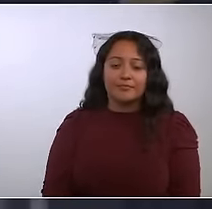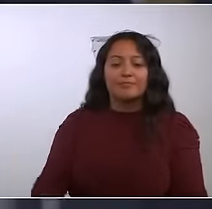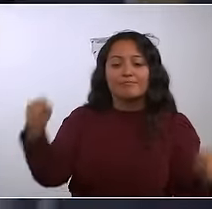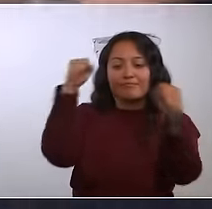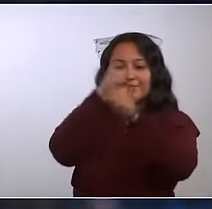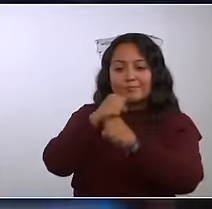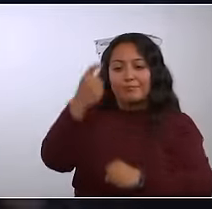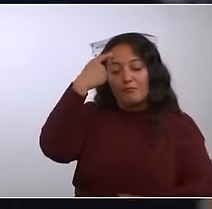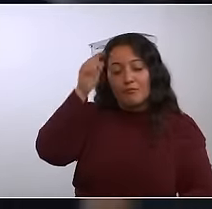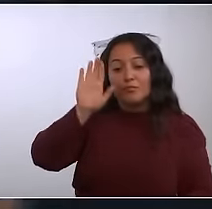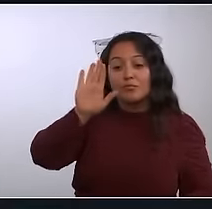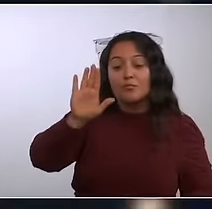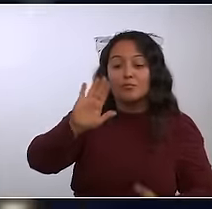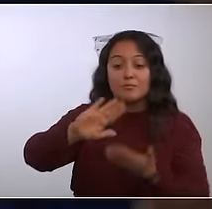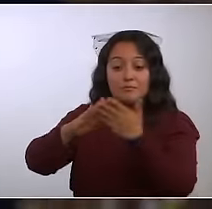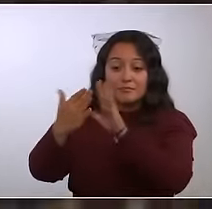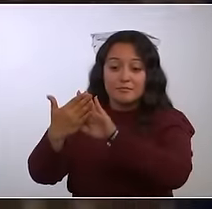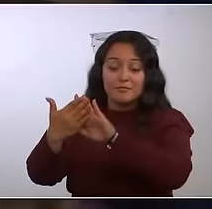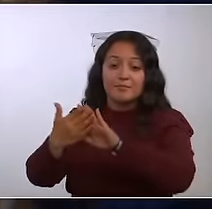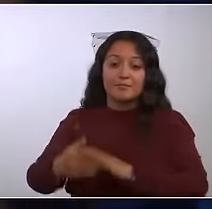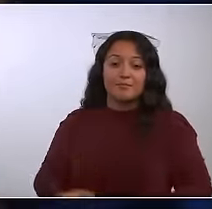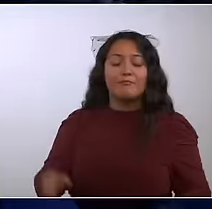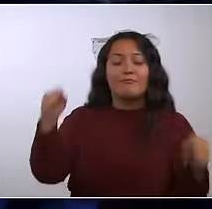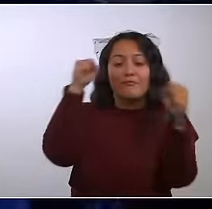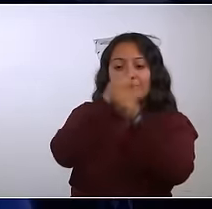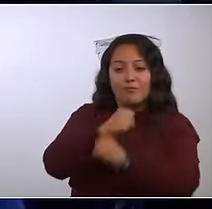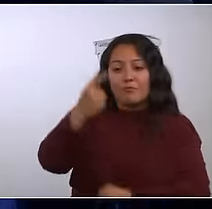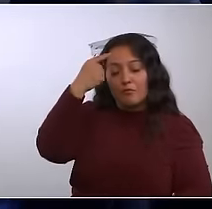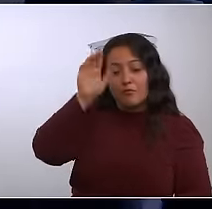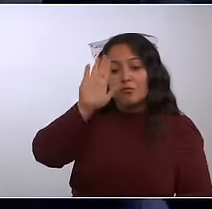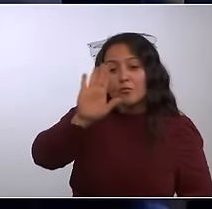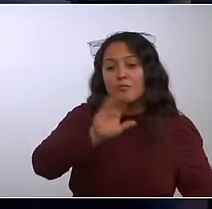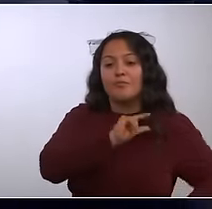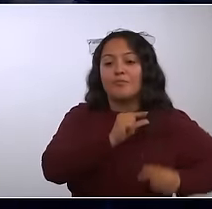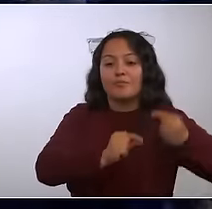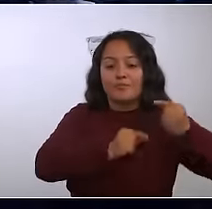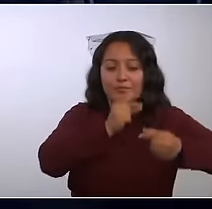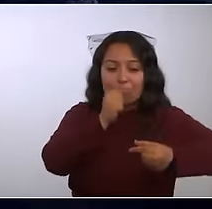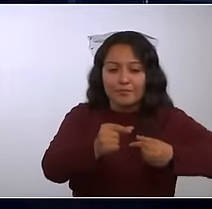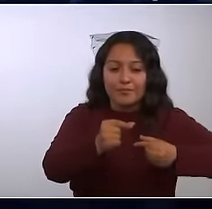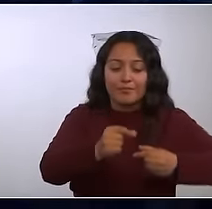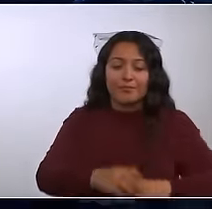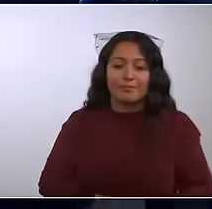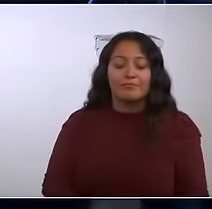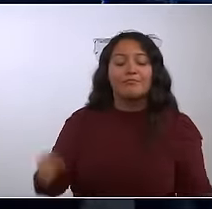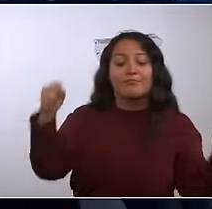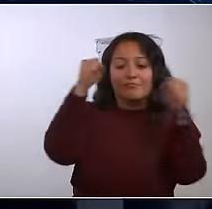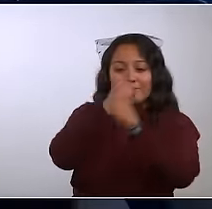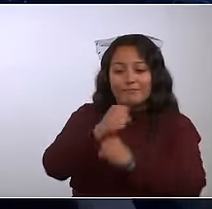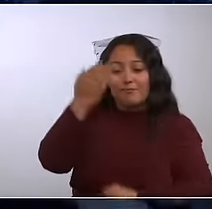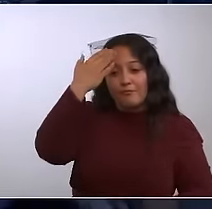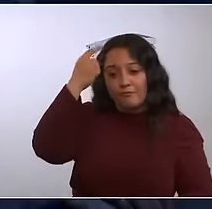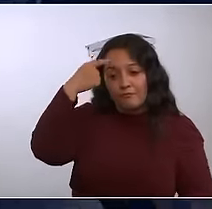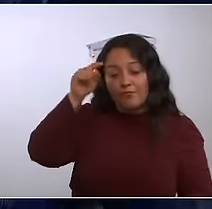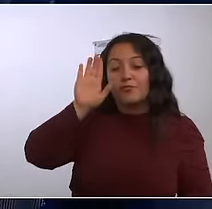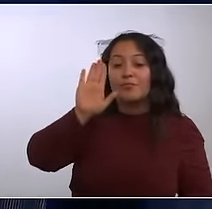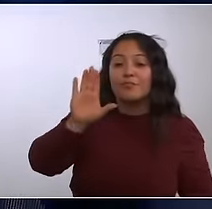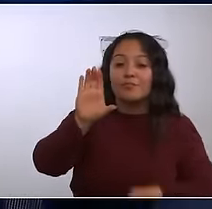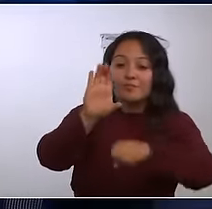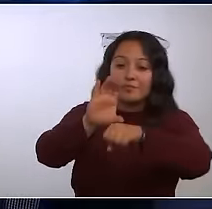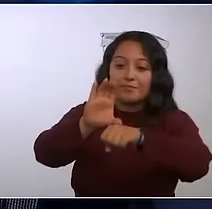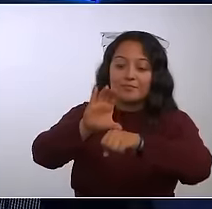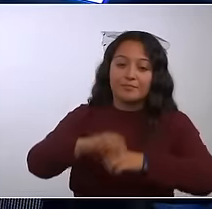Pelea por tu ciudad! Fight for your city! Pelea por tu generación! Fight for your generation! Pelea por tu iglesia! Fight for